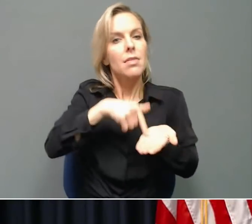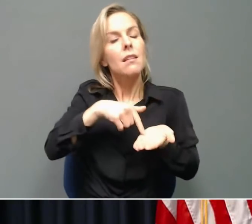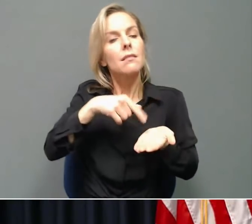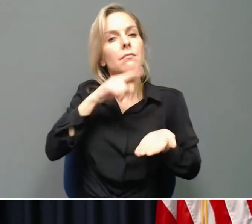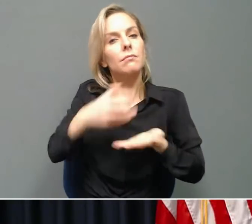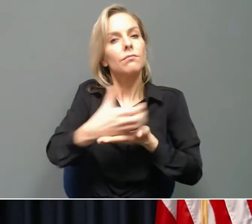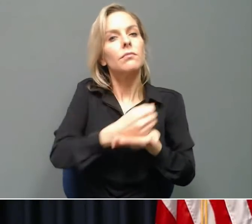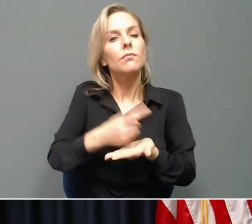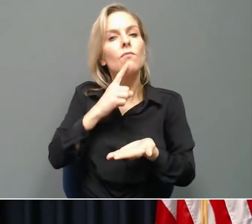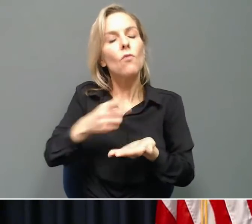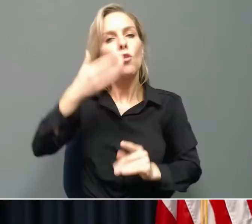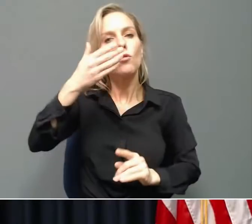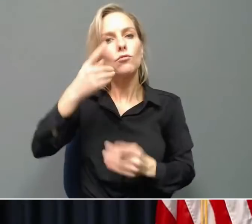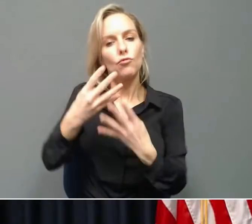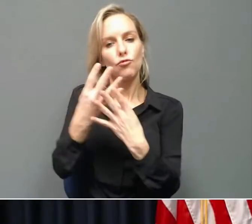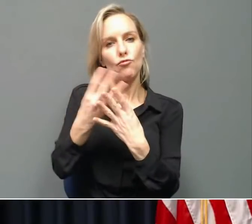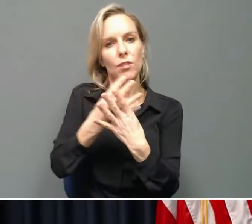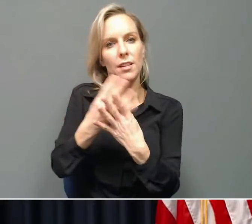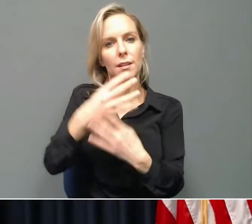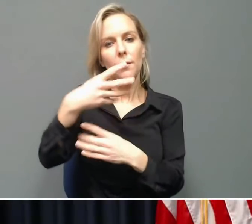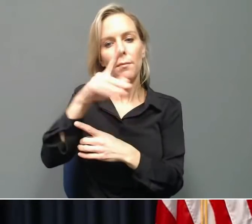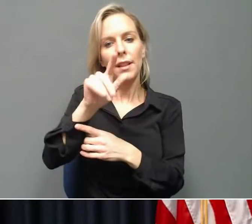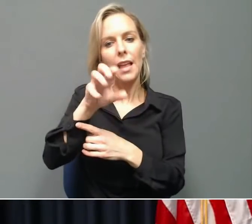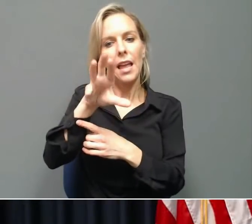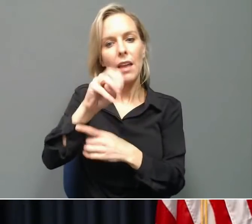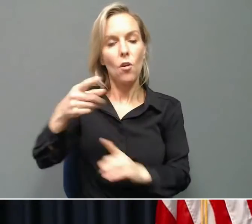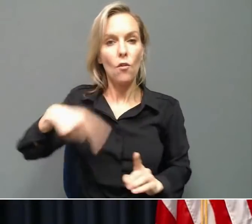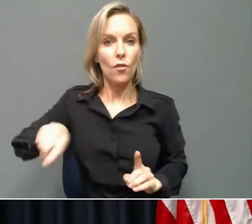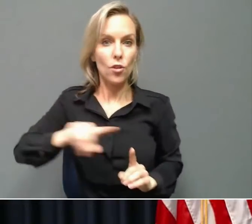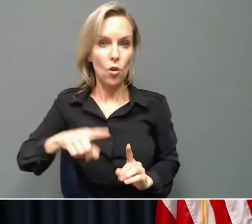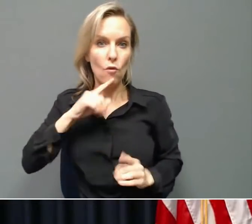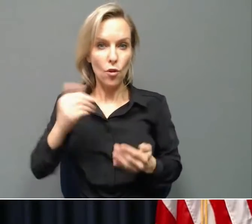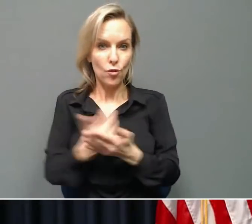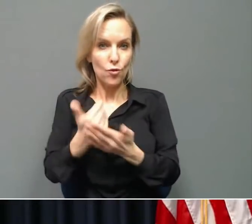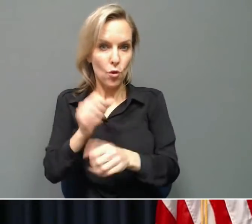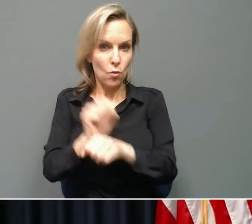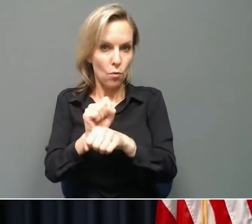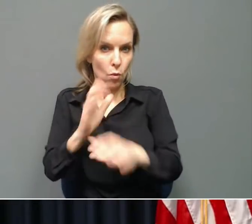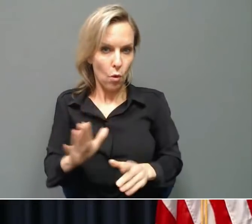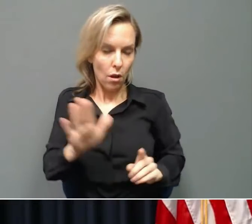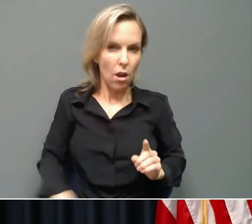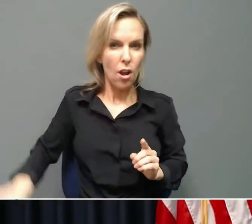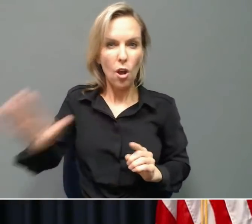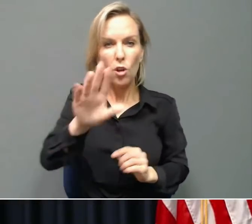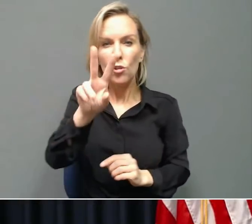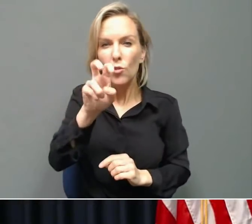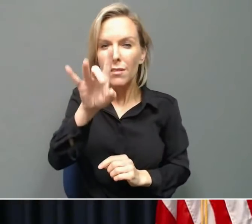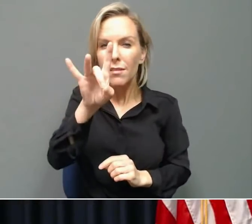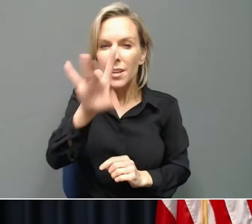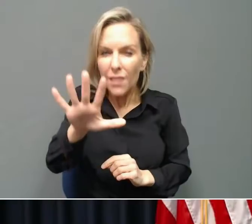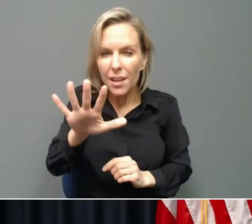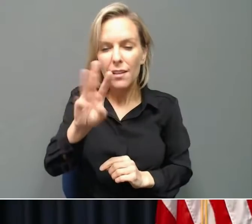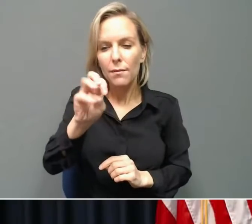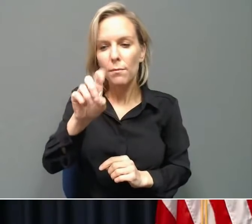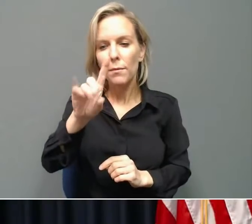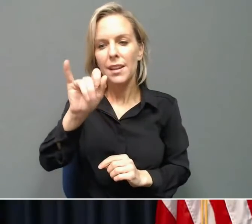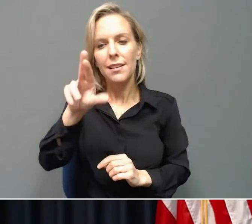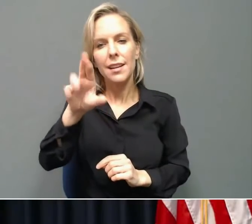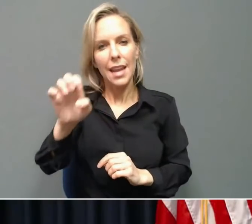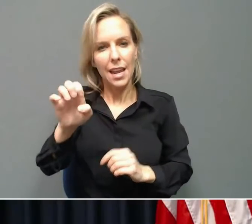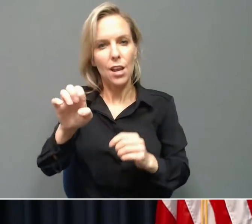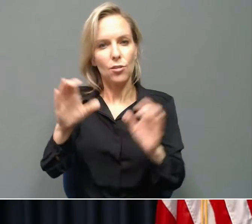platform with smart badges for all employees across 285 Kentucky Medicare certified nursing